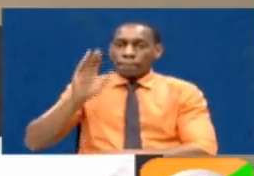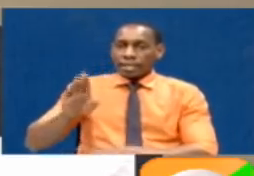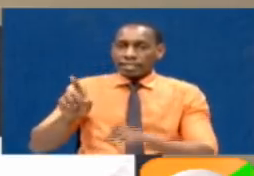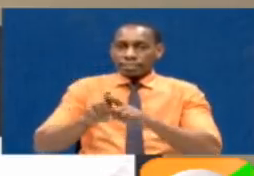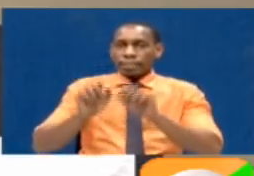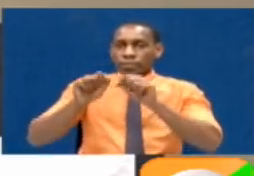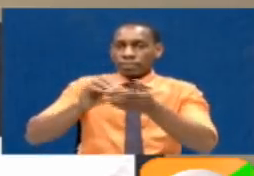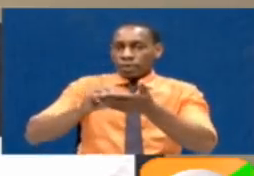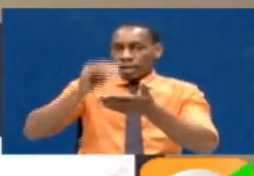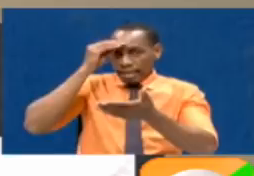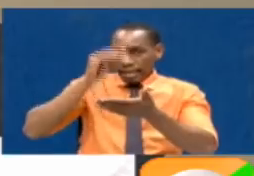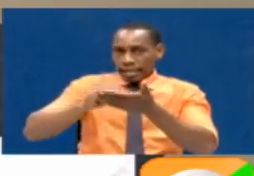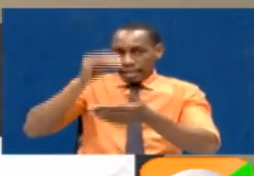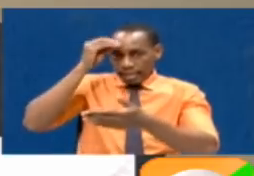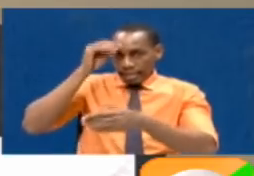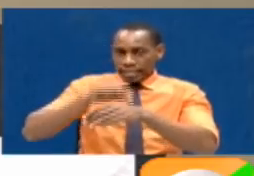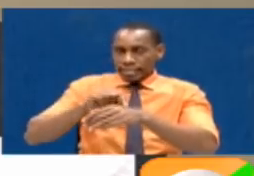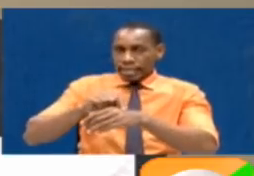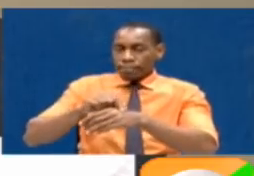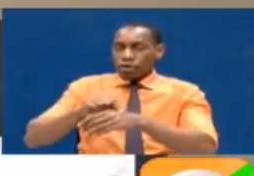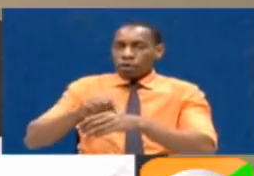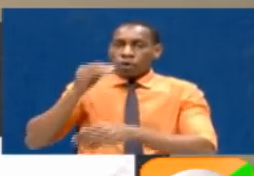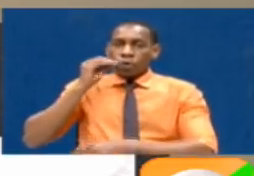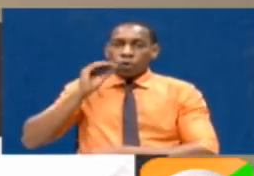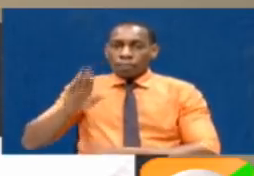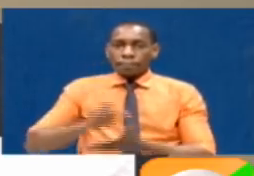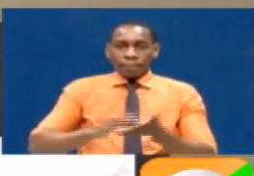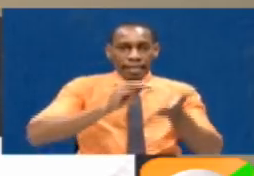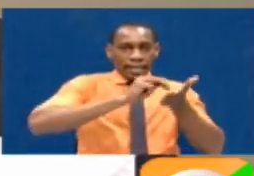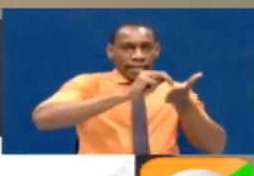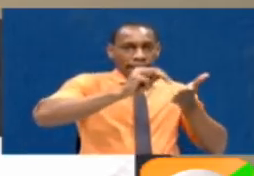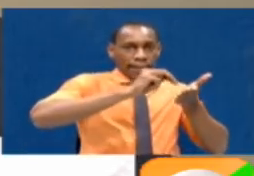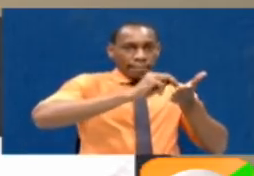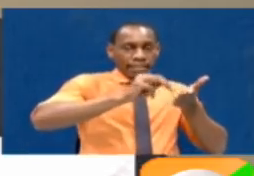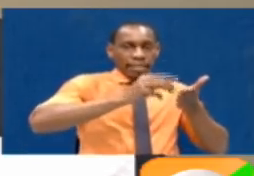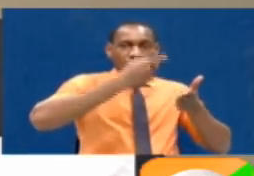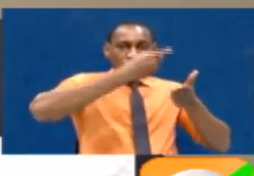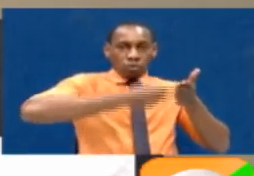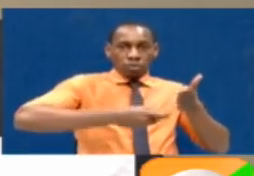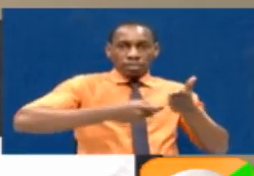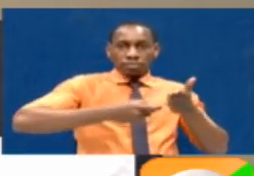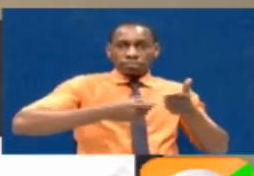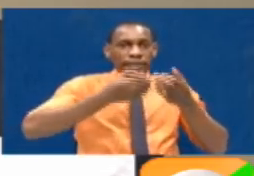learn from home. On the M-Pesa side, we have zero rated